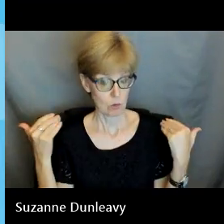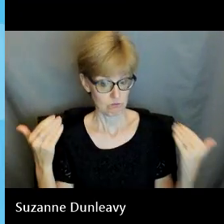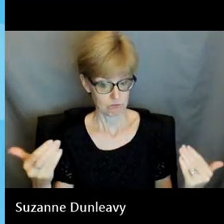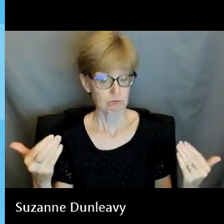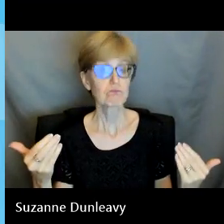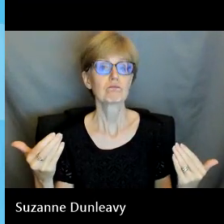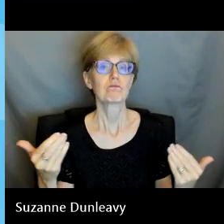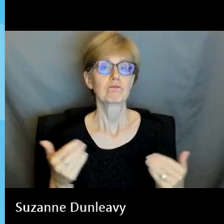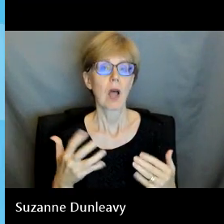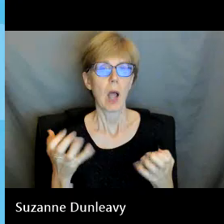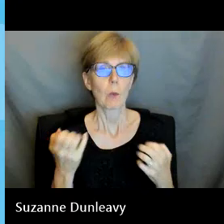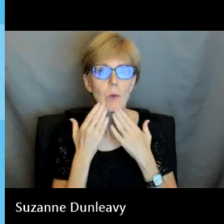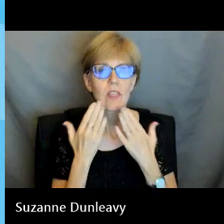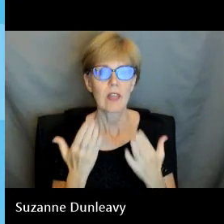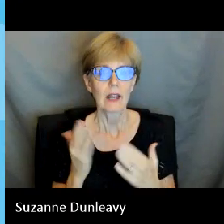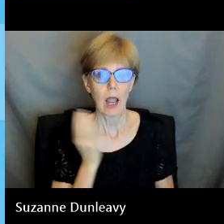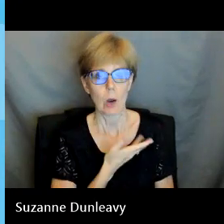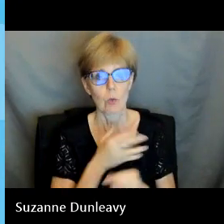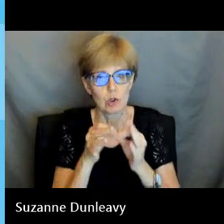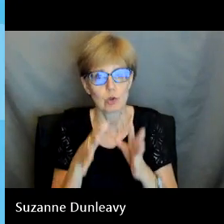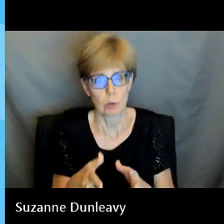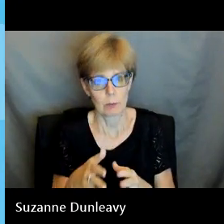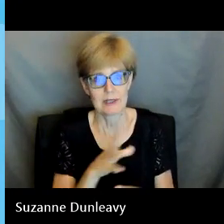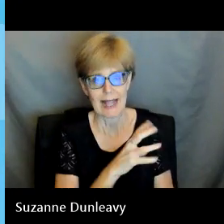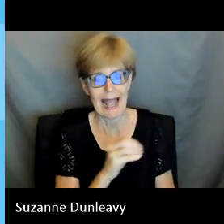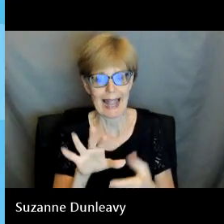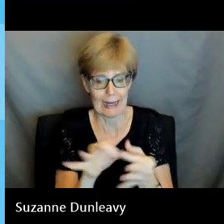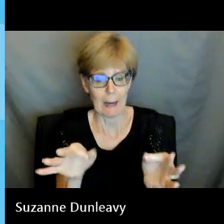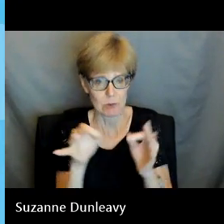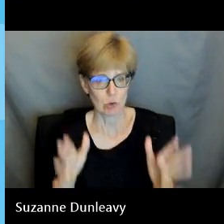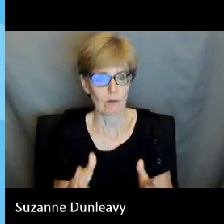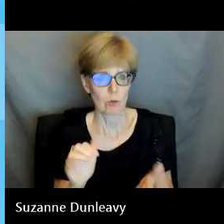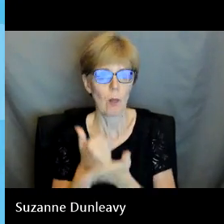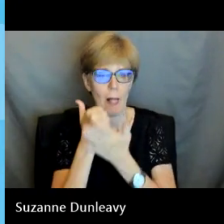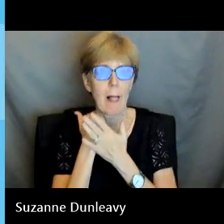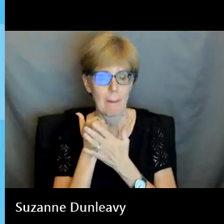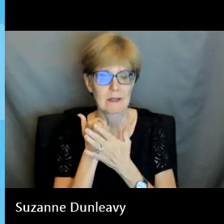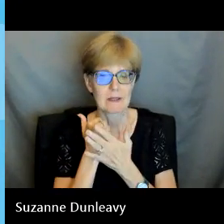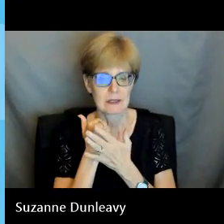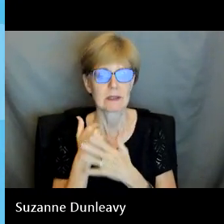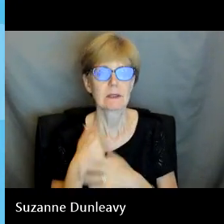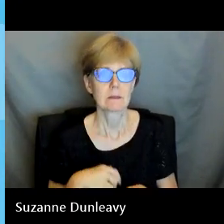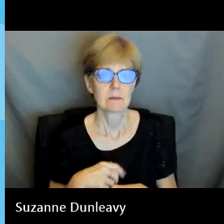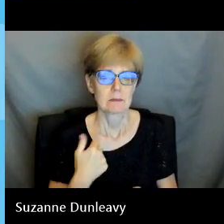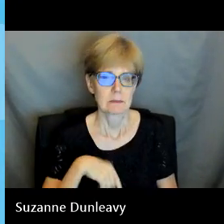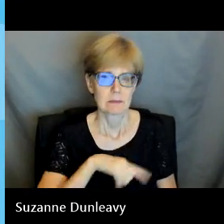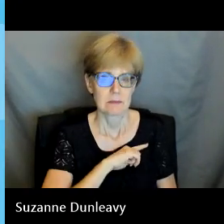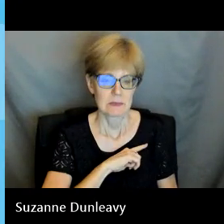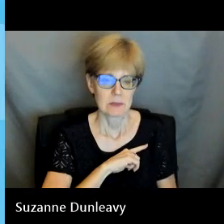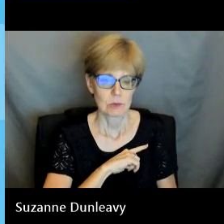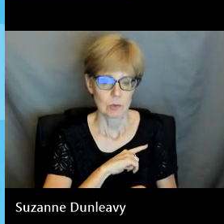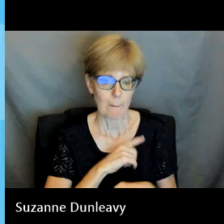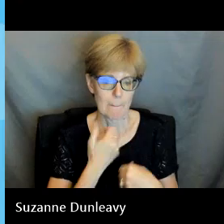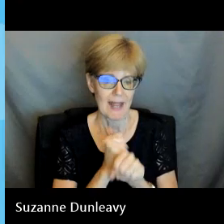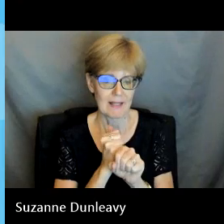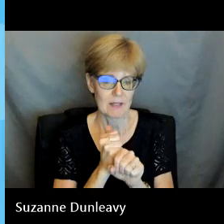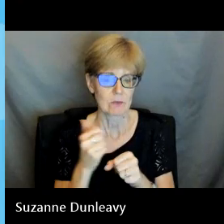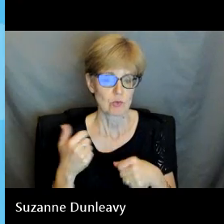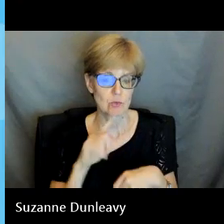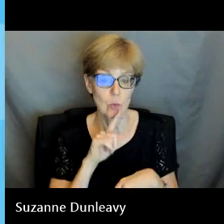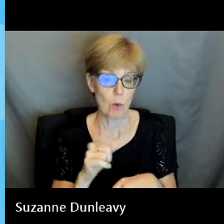also thank our interpreters as well as our captioner for helping us to make this program accessible for